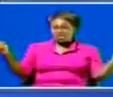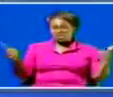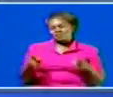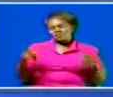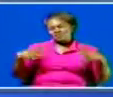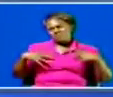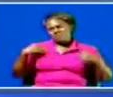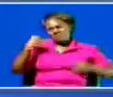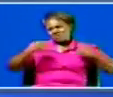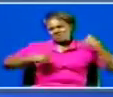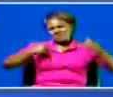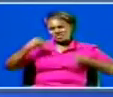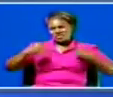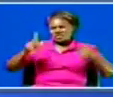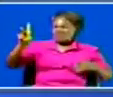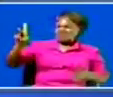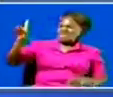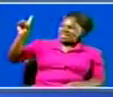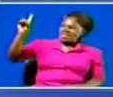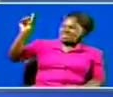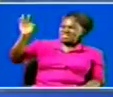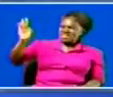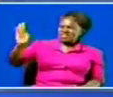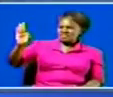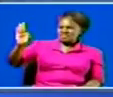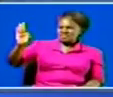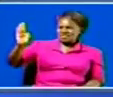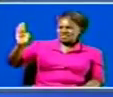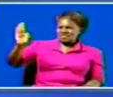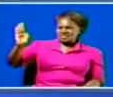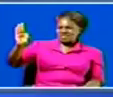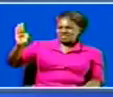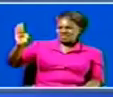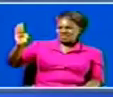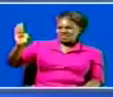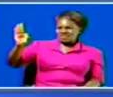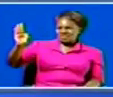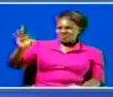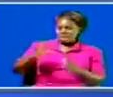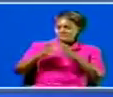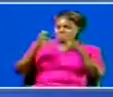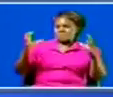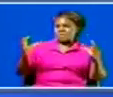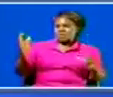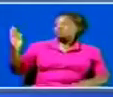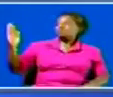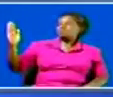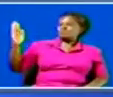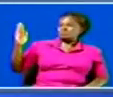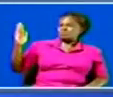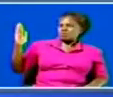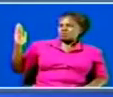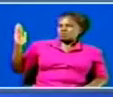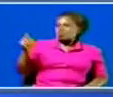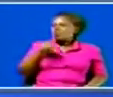continue to enjoy our KDF, Kidavi, Kinene. Kinene kwaza hii. Kwa wachi kuliko ushinda